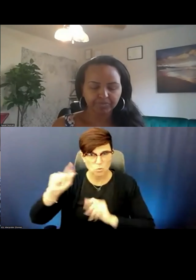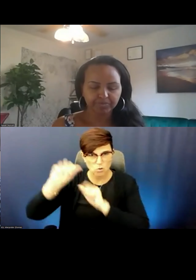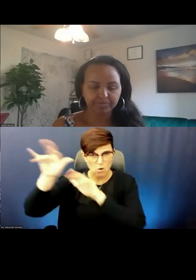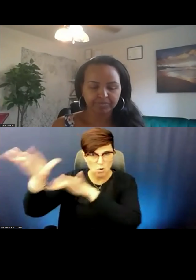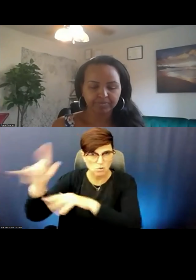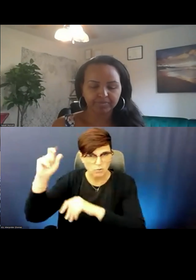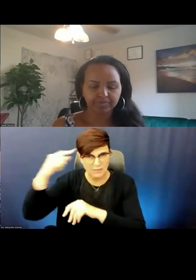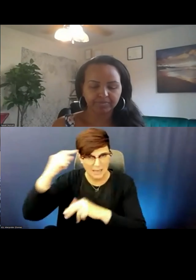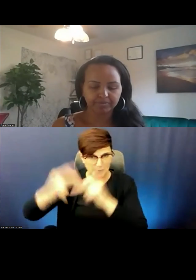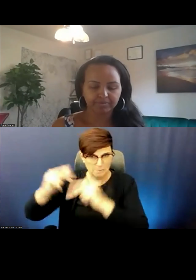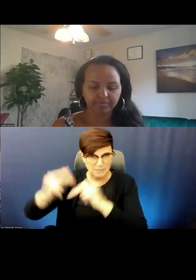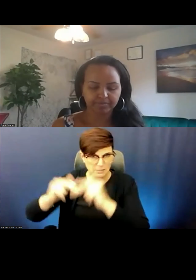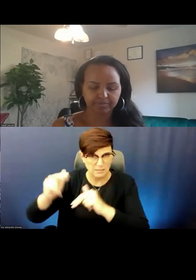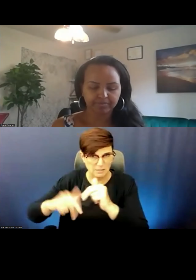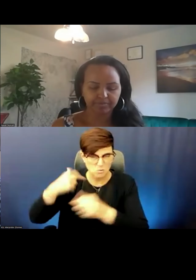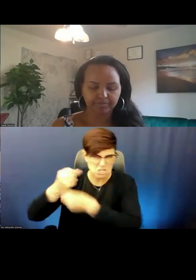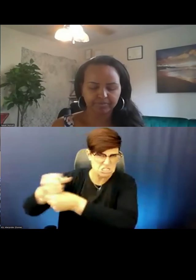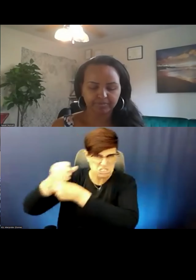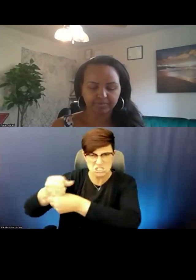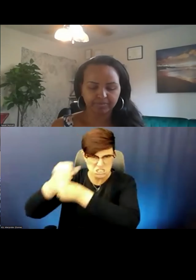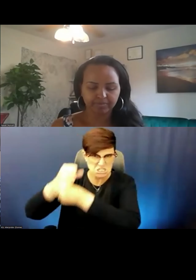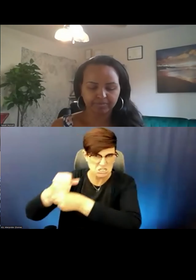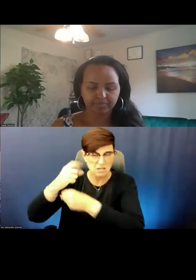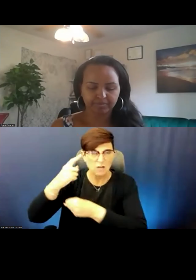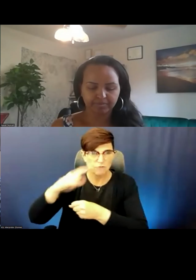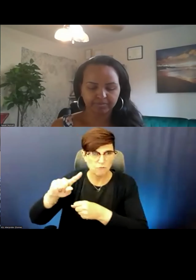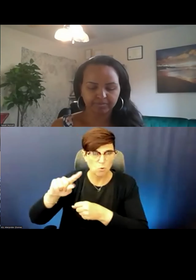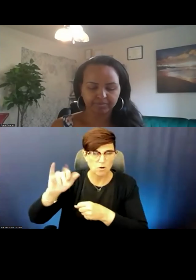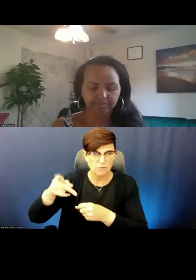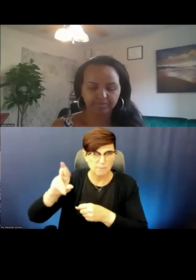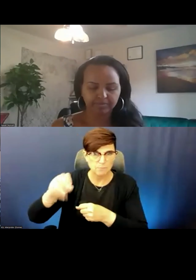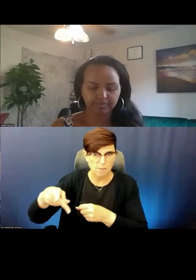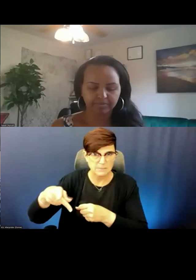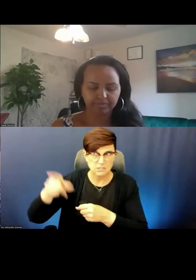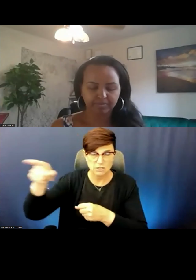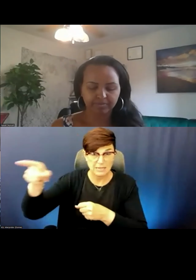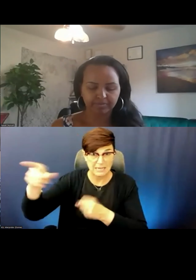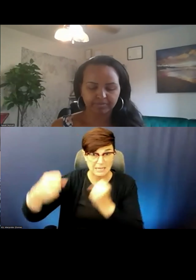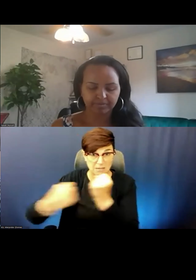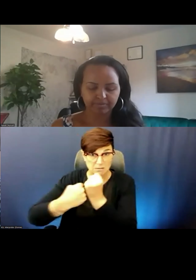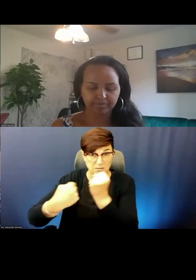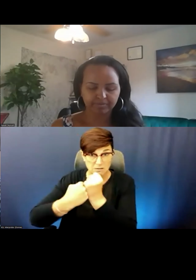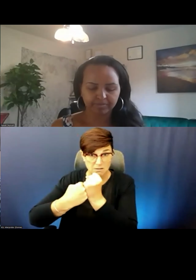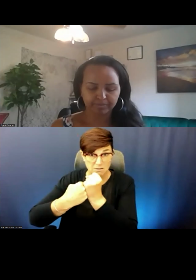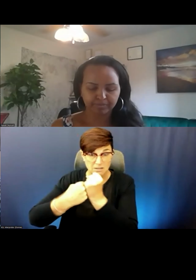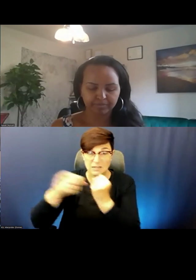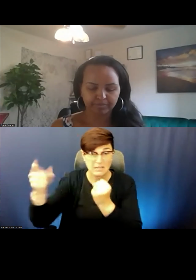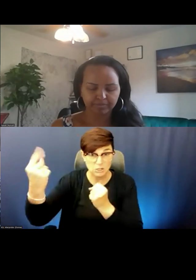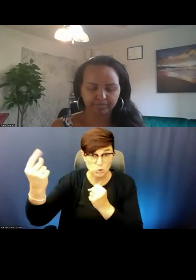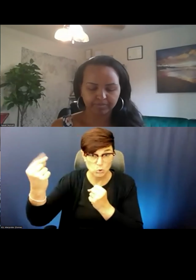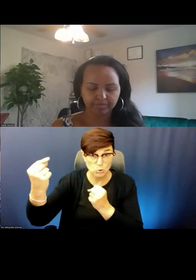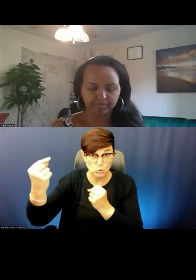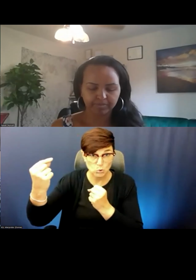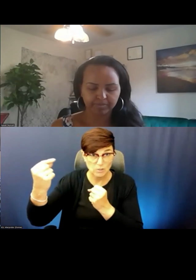rallying for a proposition he supported, only to have him go around, turn inside, and blue pencil out the long-term care ombudsman